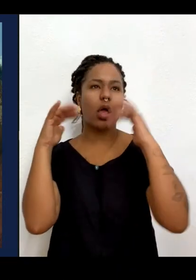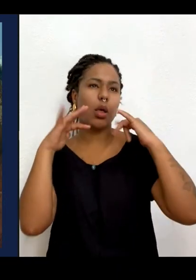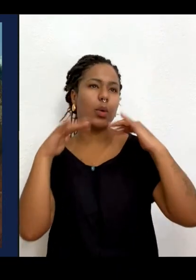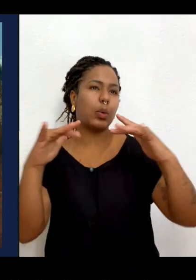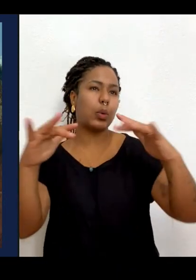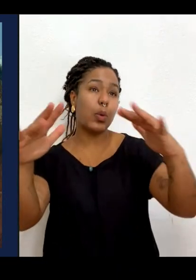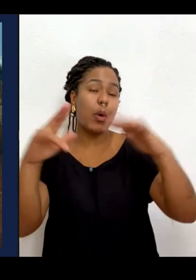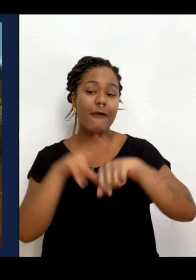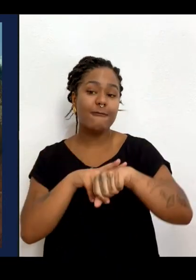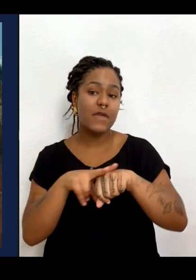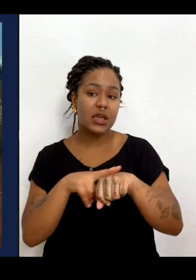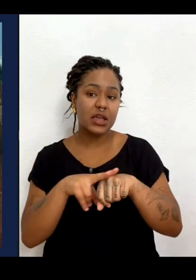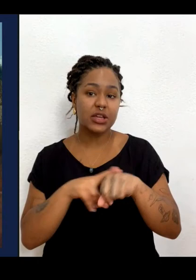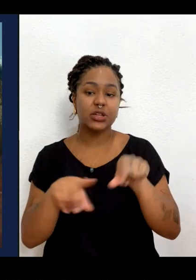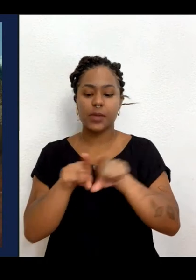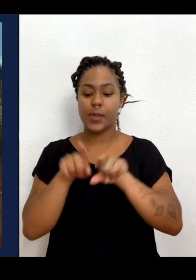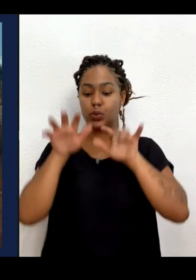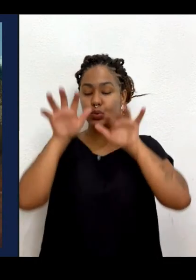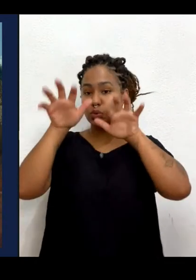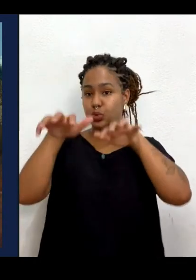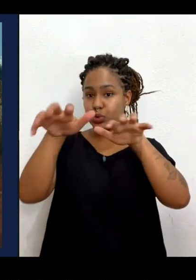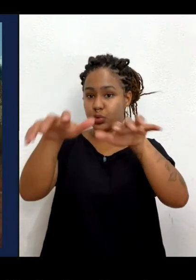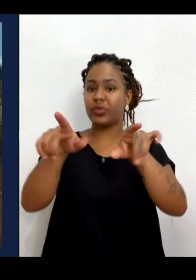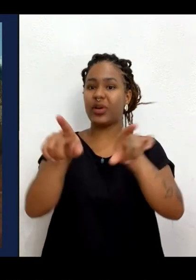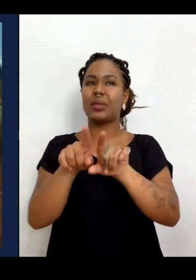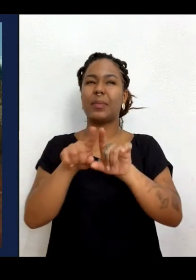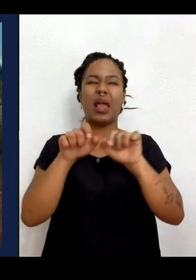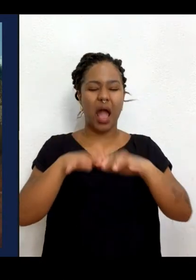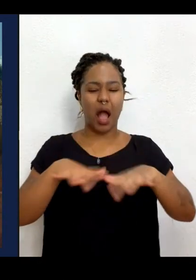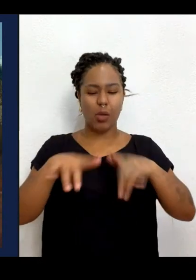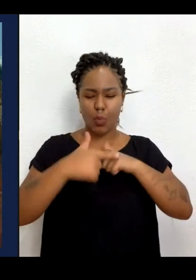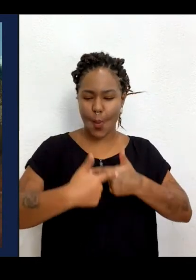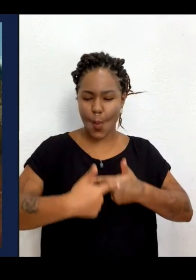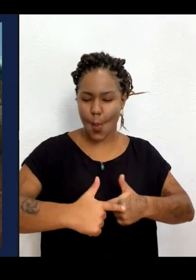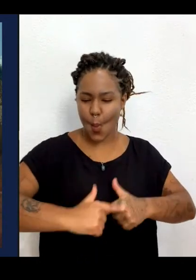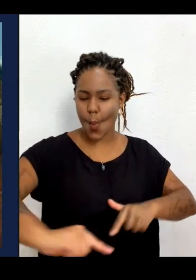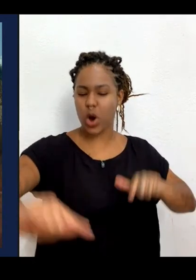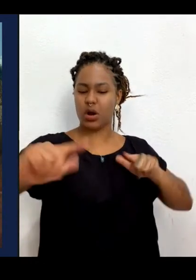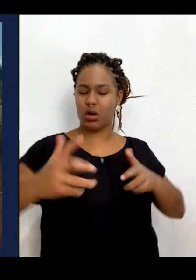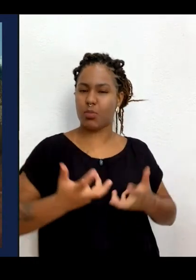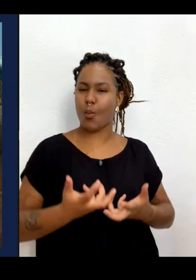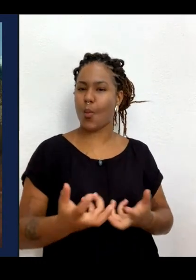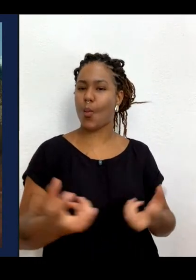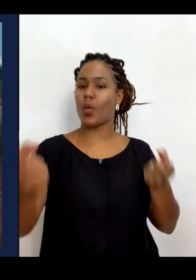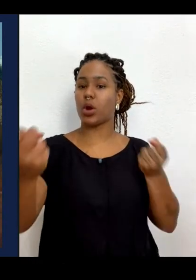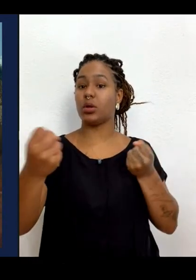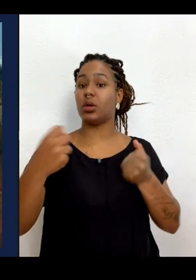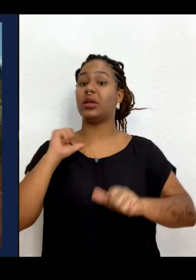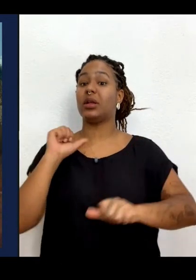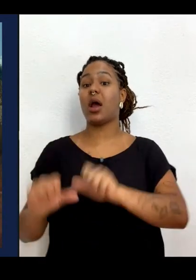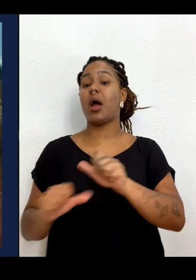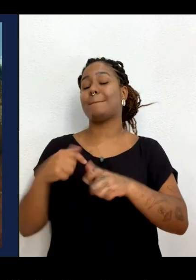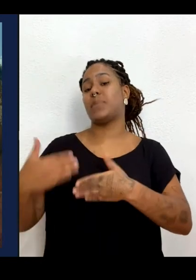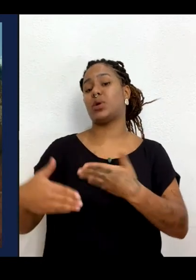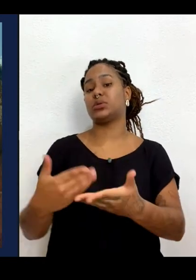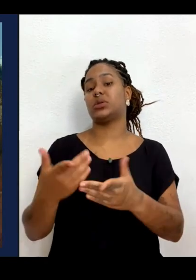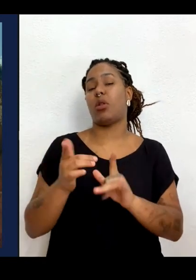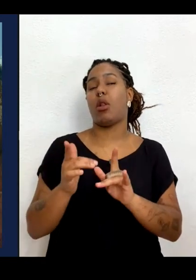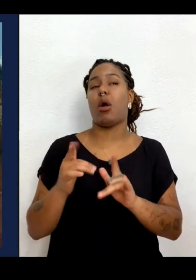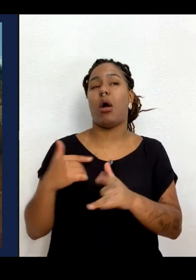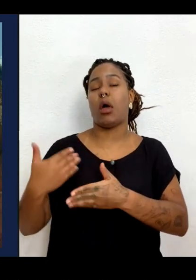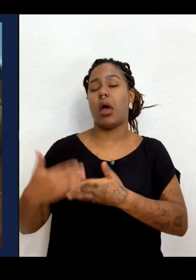transformation of land into stone of stone into human things with this radical change of scale